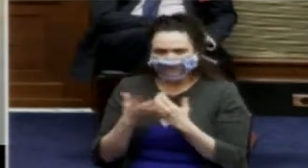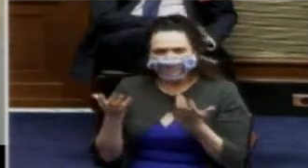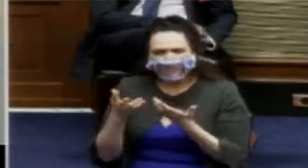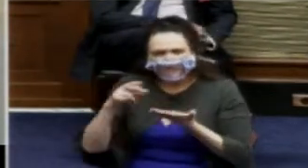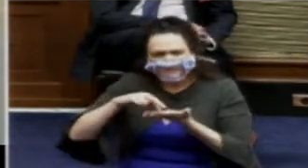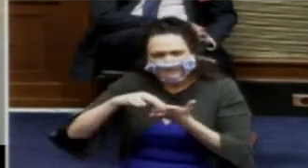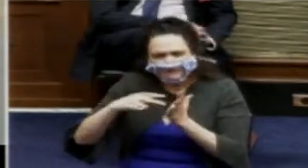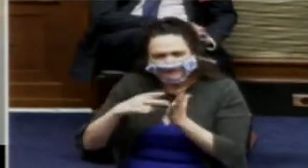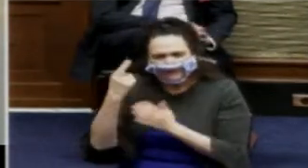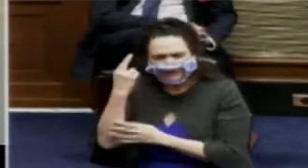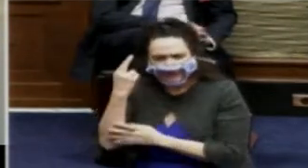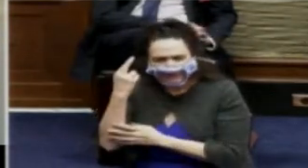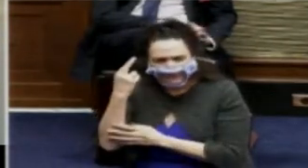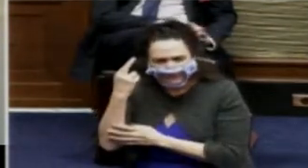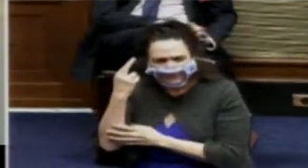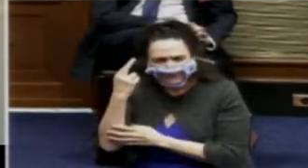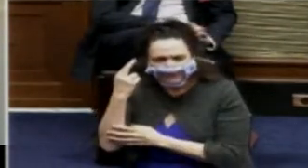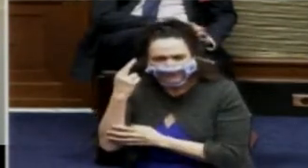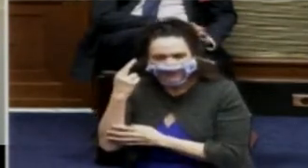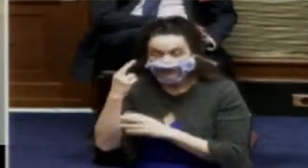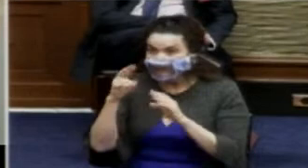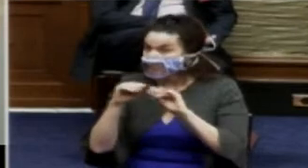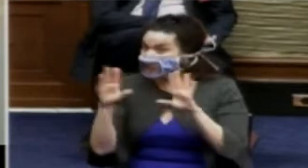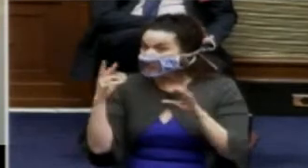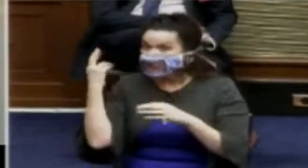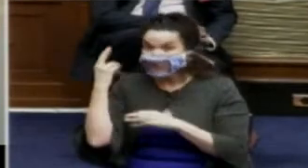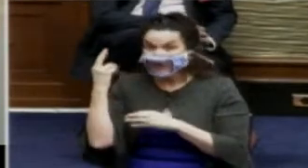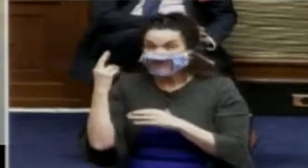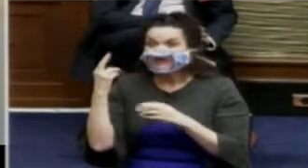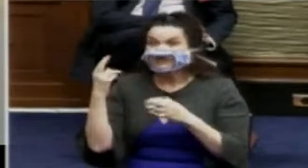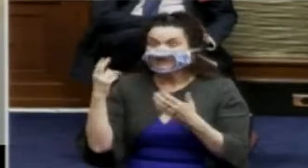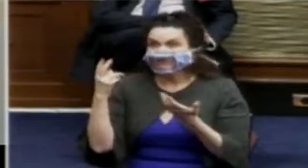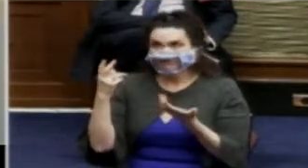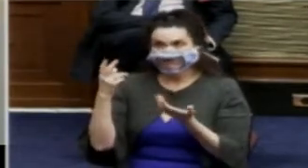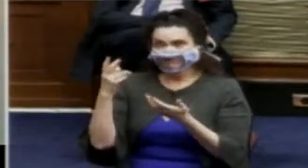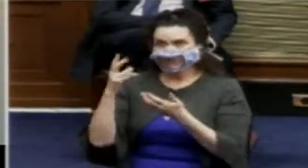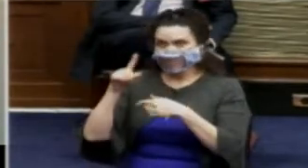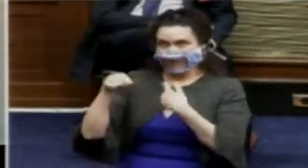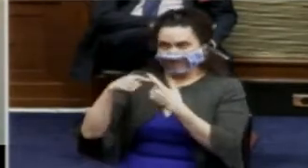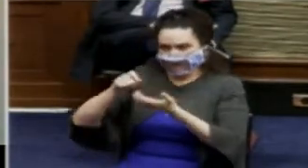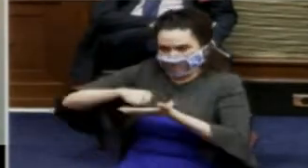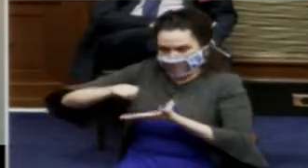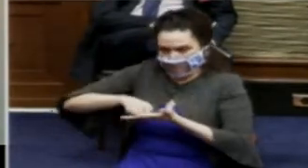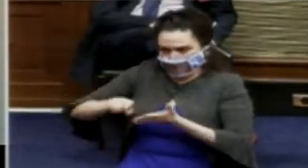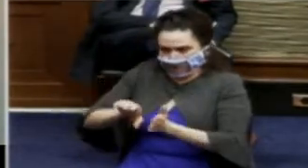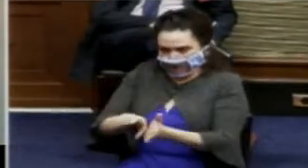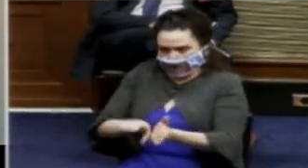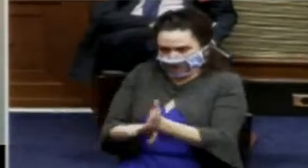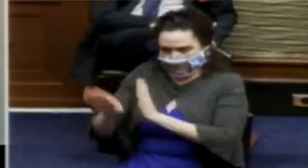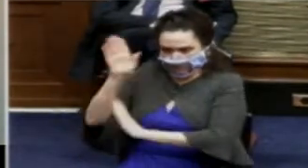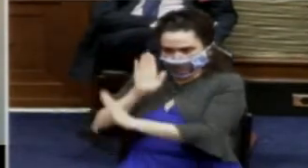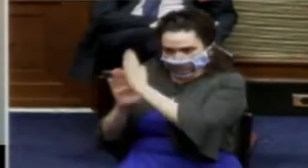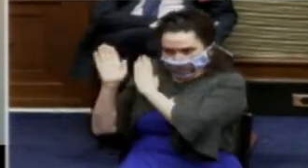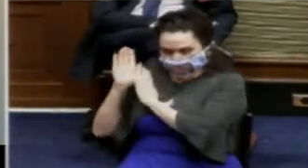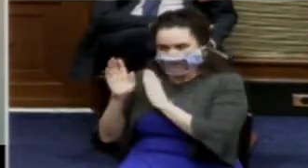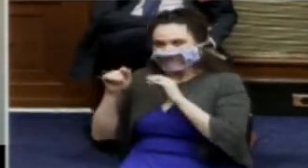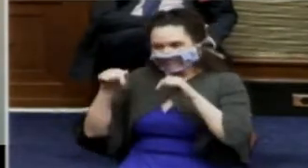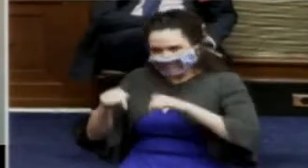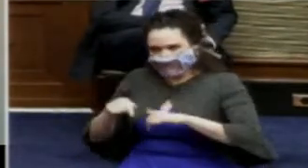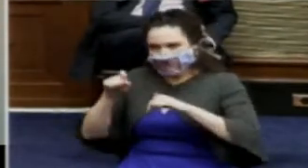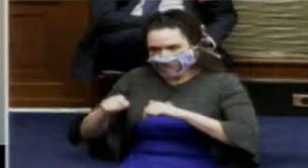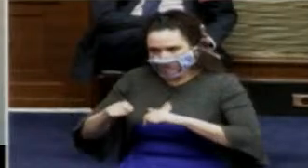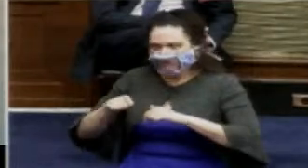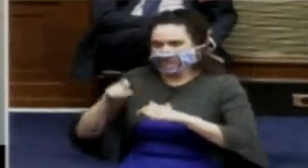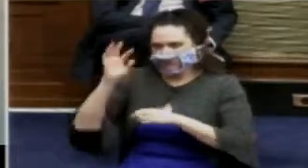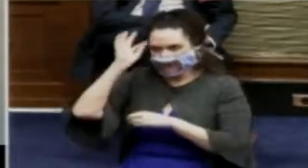clearly was that this would be a federal city. There's almost no doubt, and we couldn't even have a serious discussion about it. Of course it